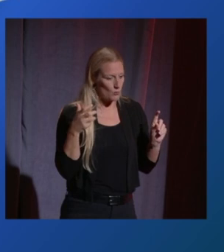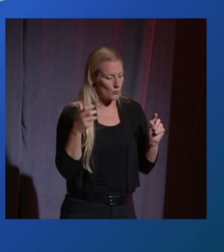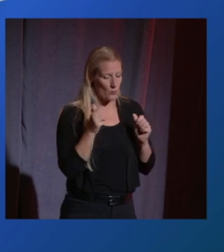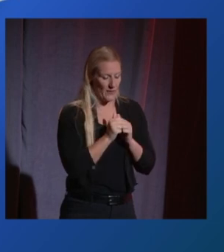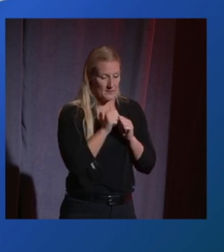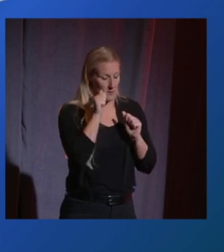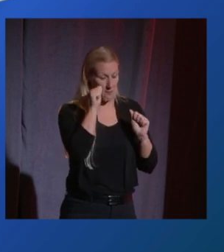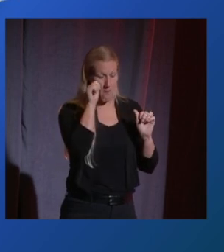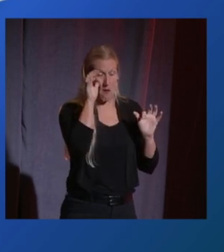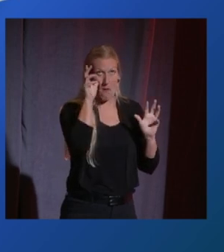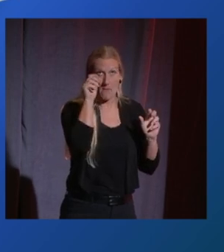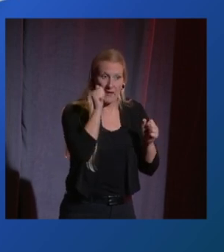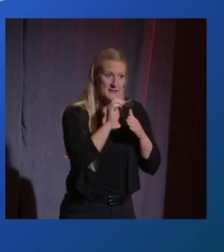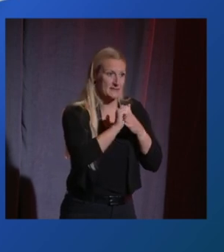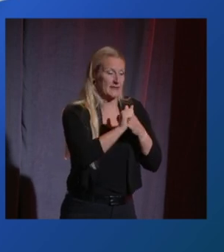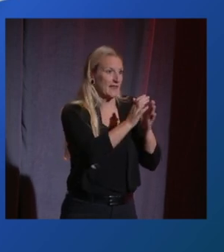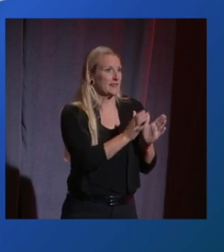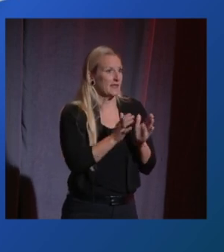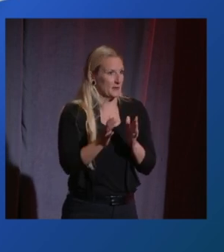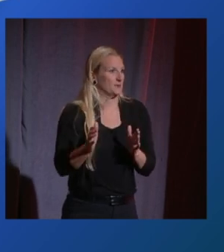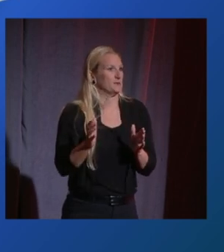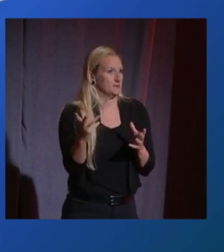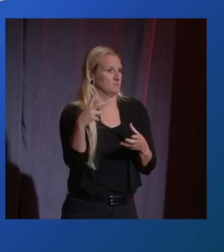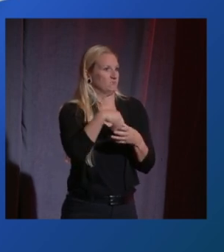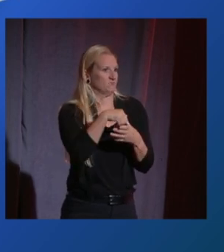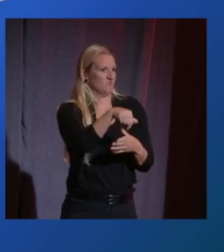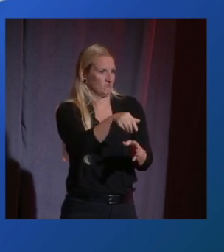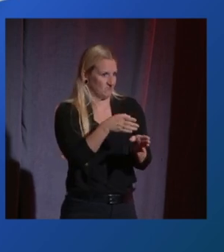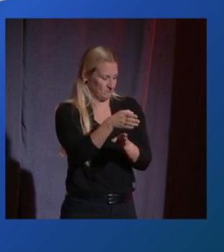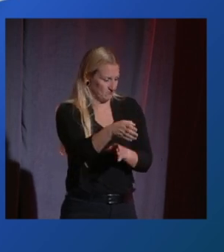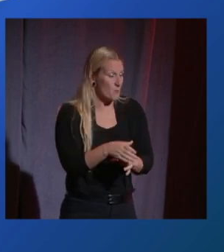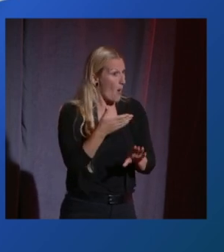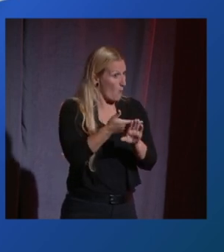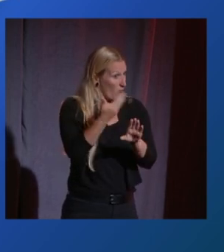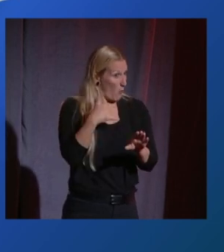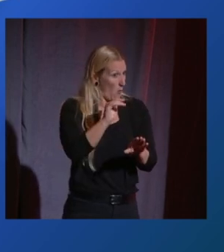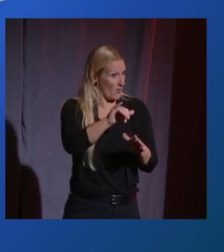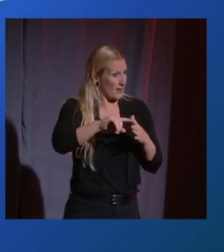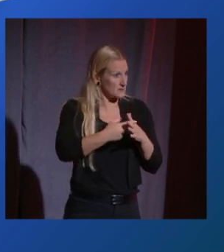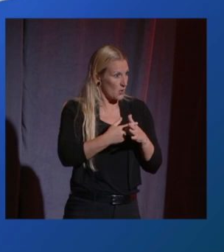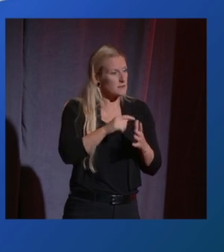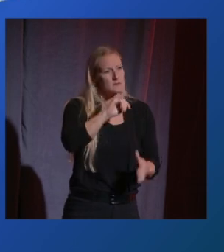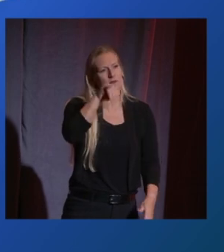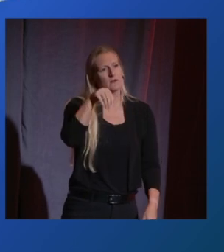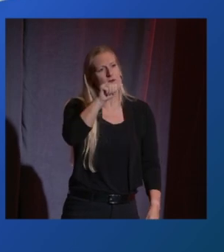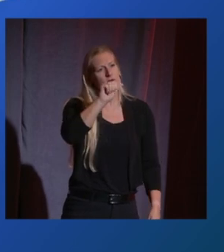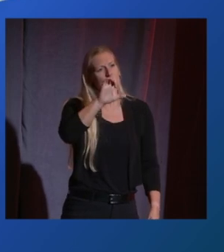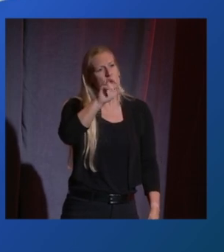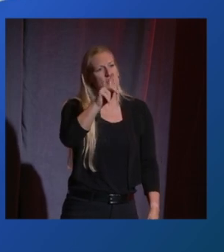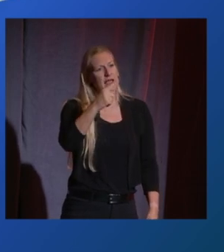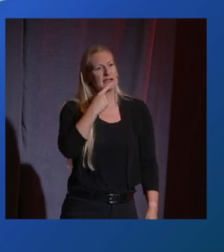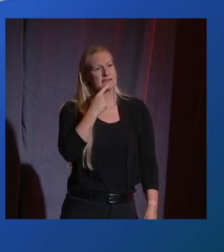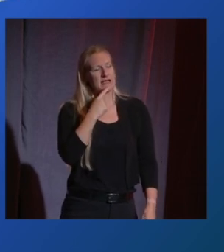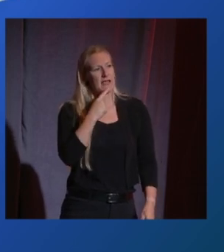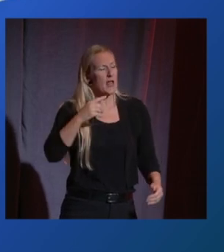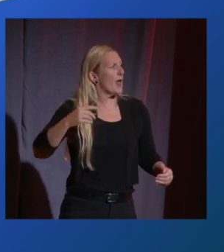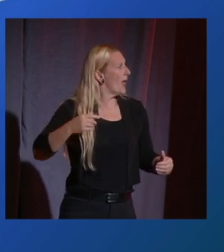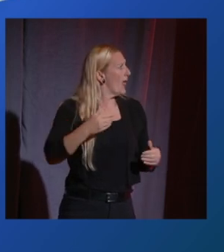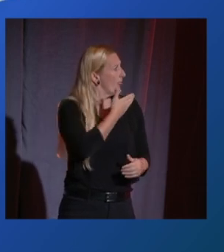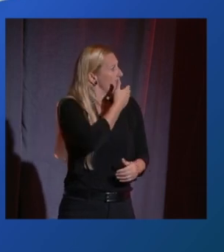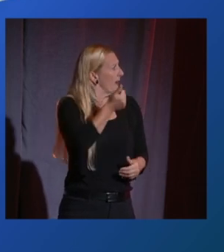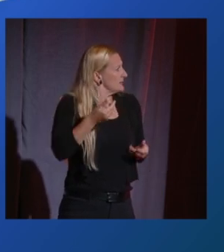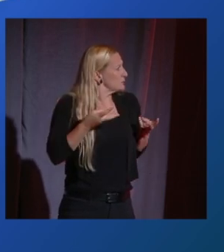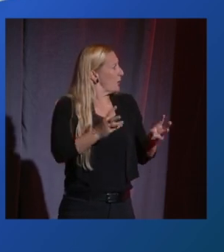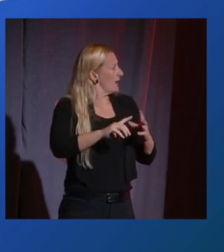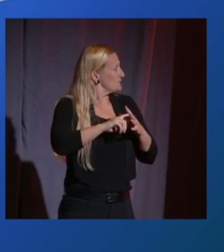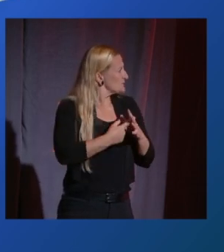in geospatial uh but before we do that uh Jack was telling me that the best way we can kick off this event is